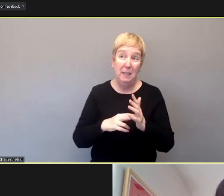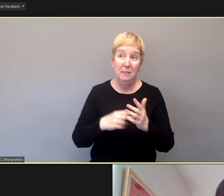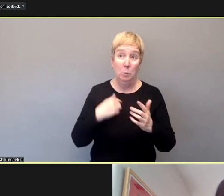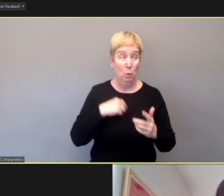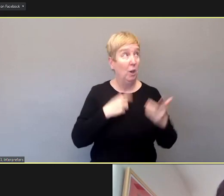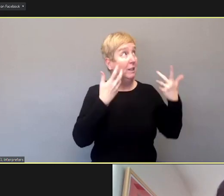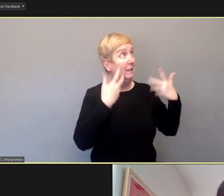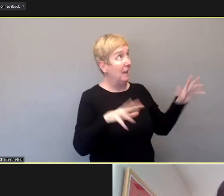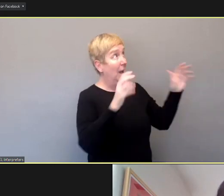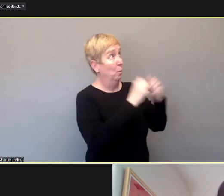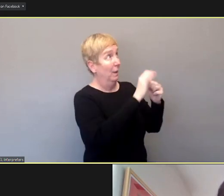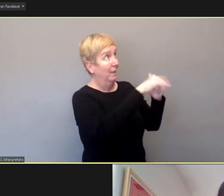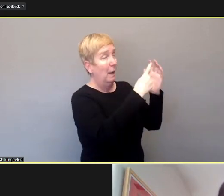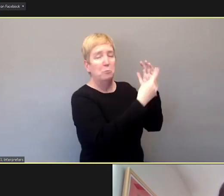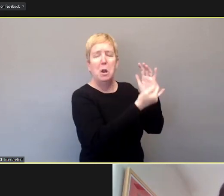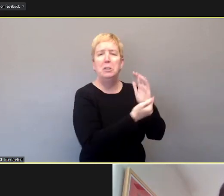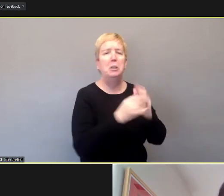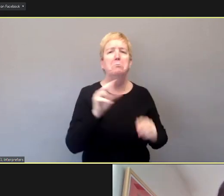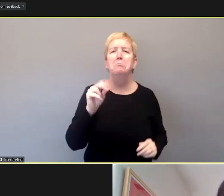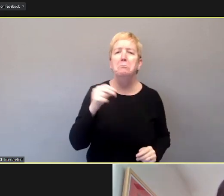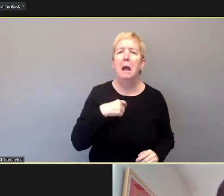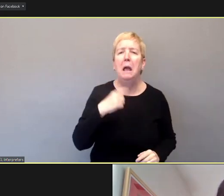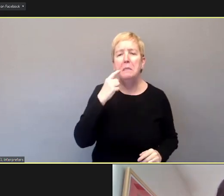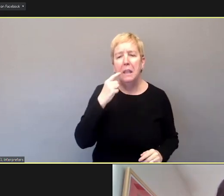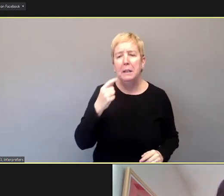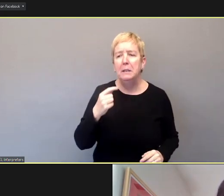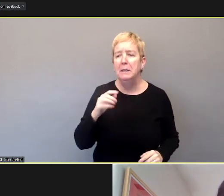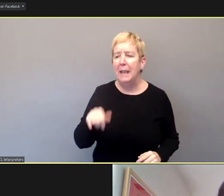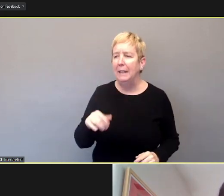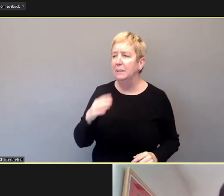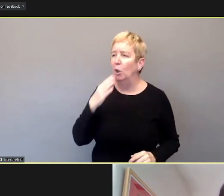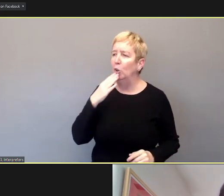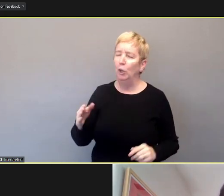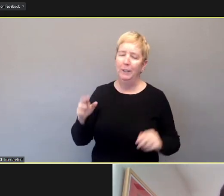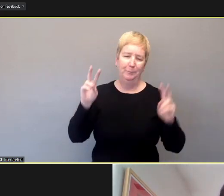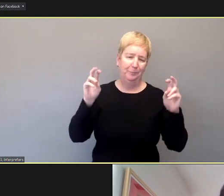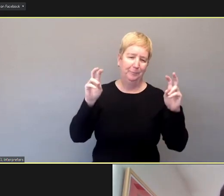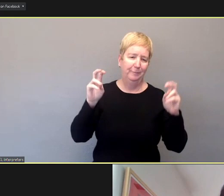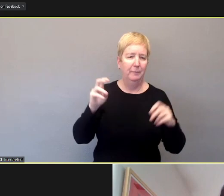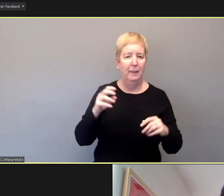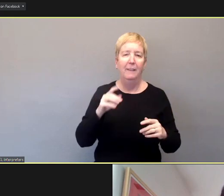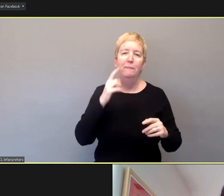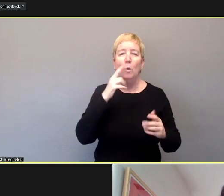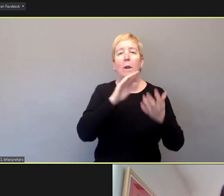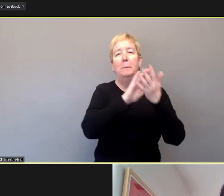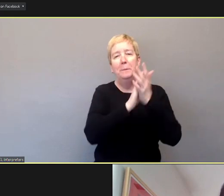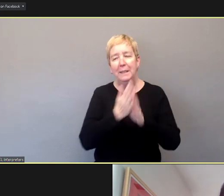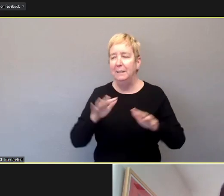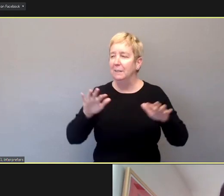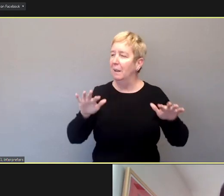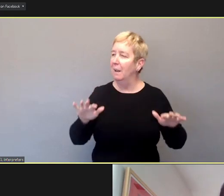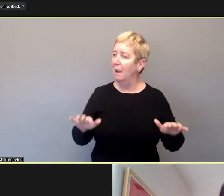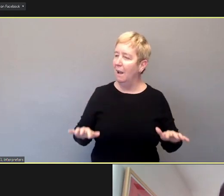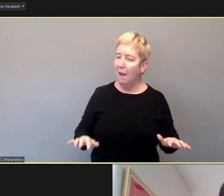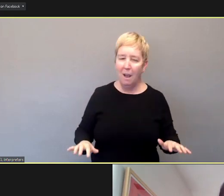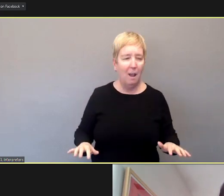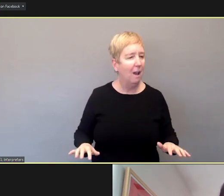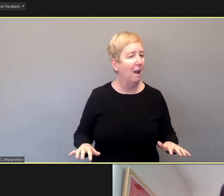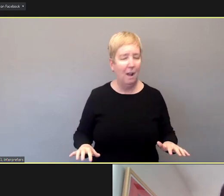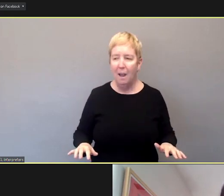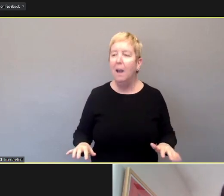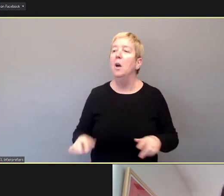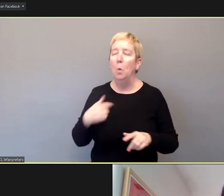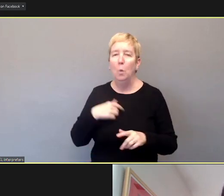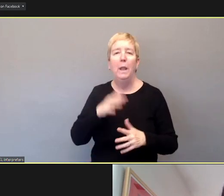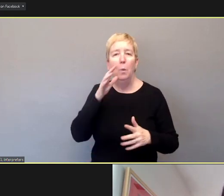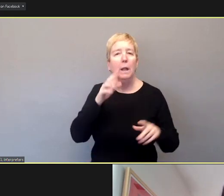it. I think it would be a great, if you will, peacetime initiative when case counts are low to do sampling throughout